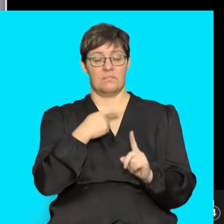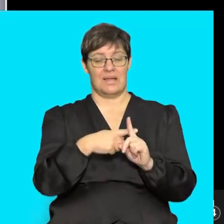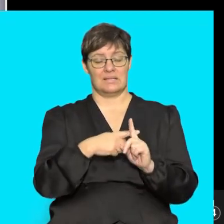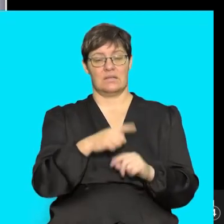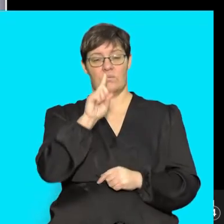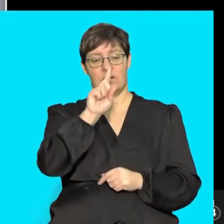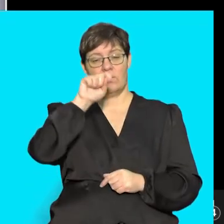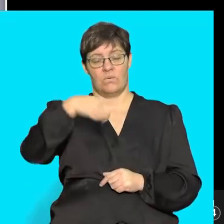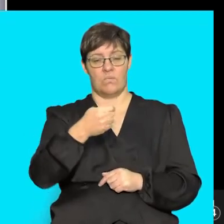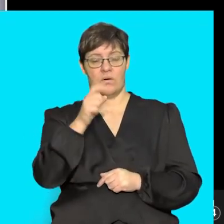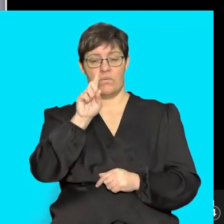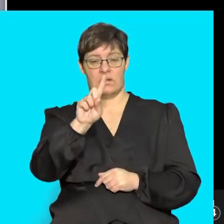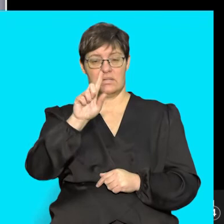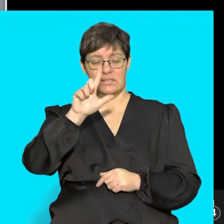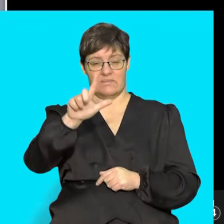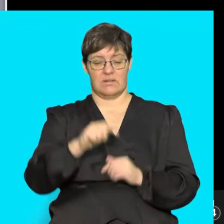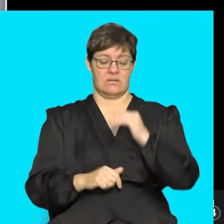07 plus